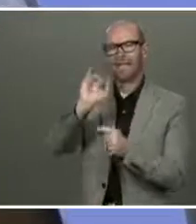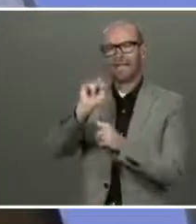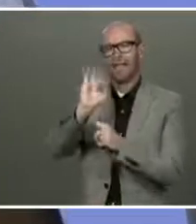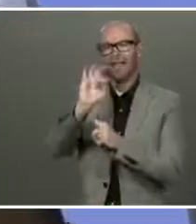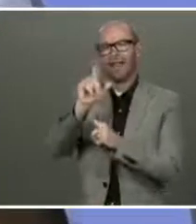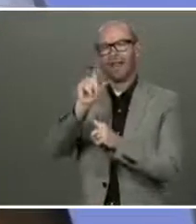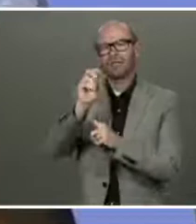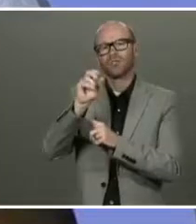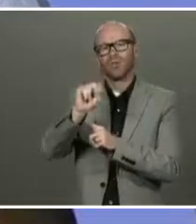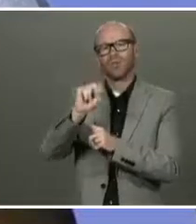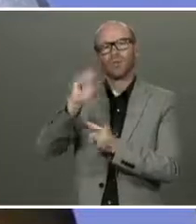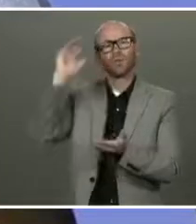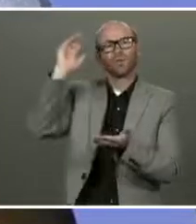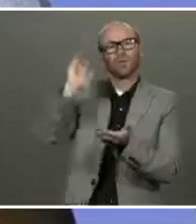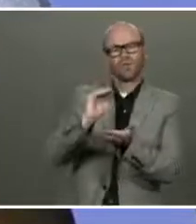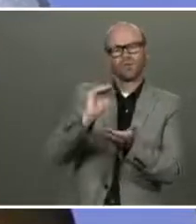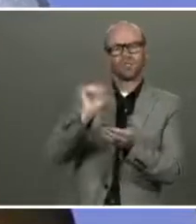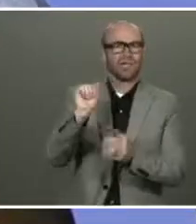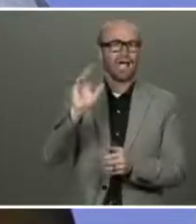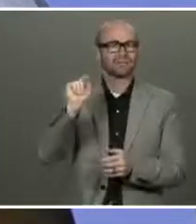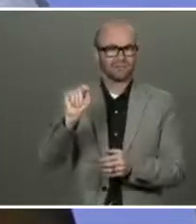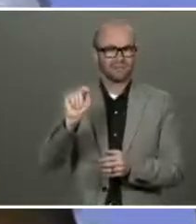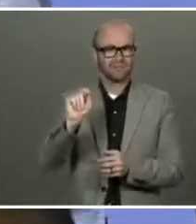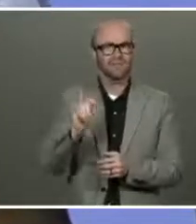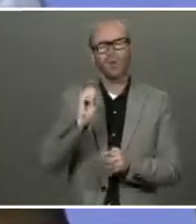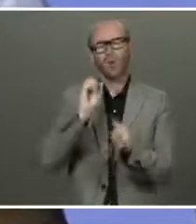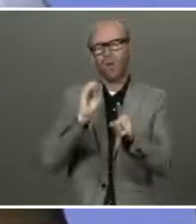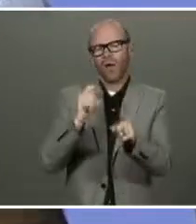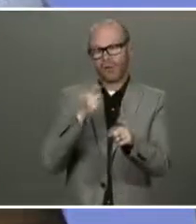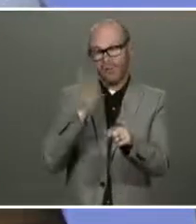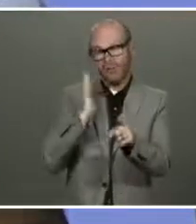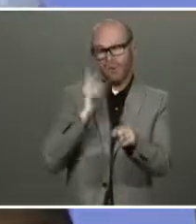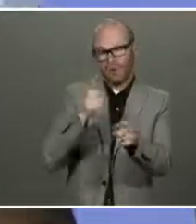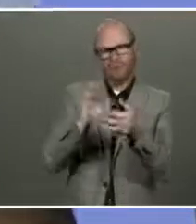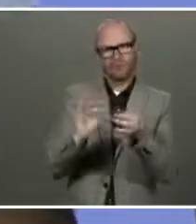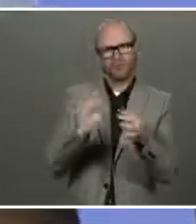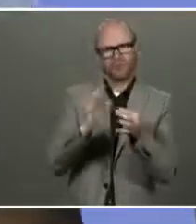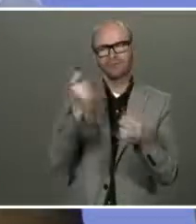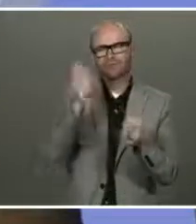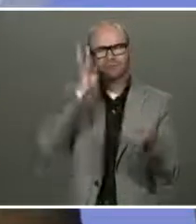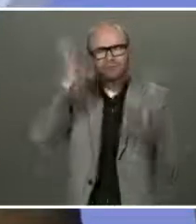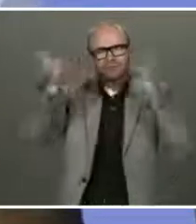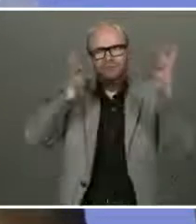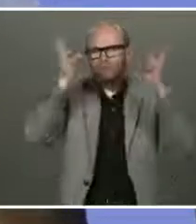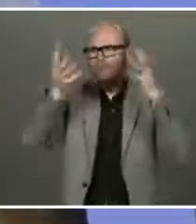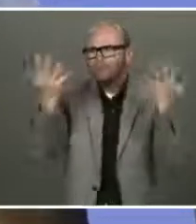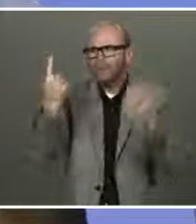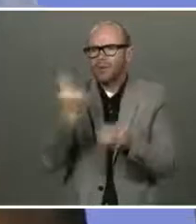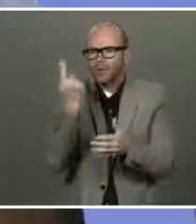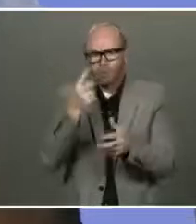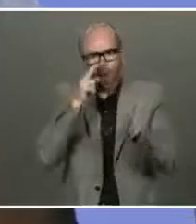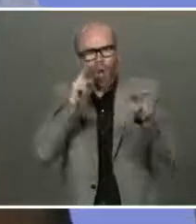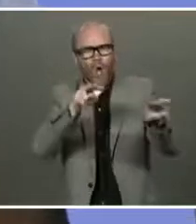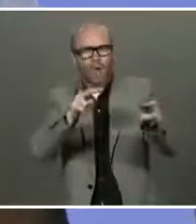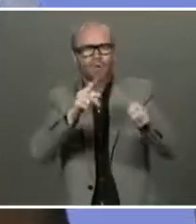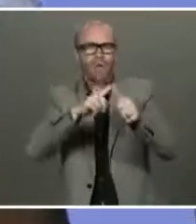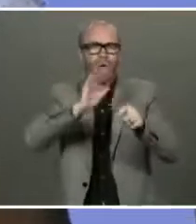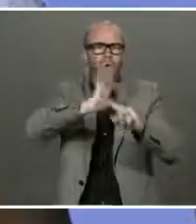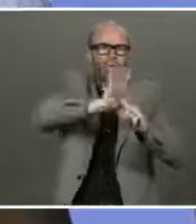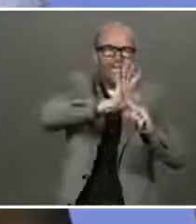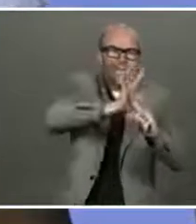we need to innovate our way out of the climate crisis by looking toward new clean energy technologies like wind, solar, and nuclear, while